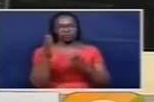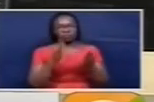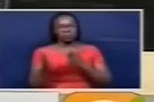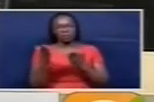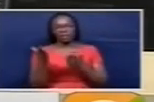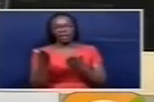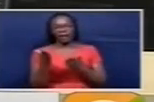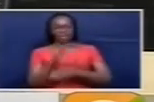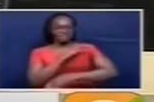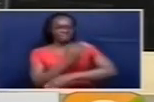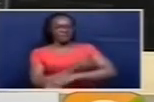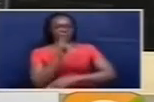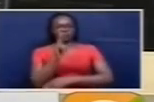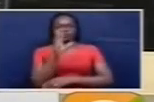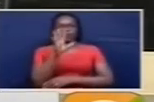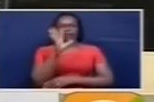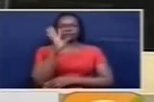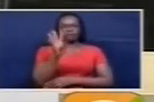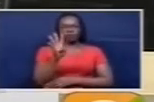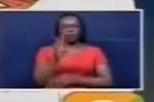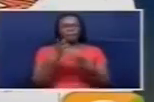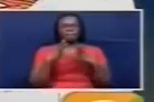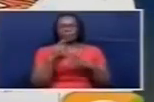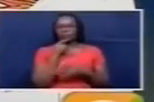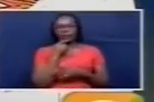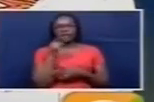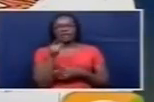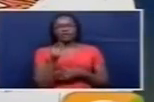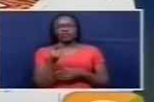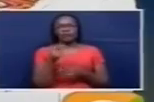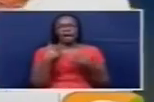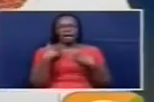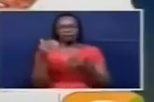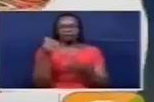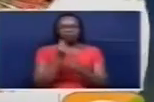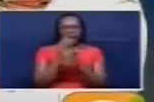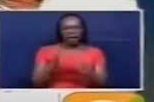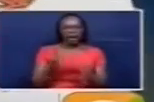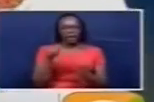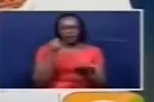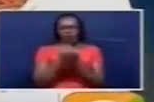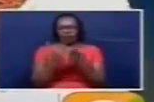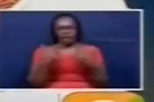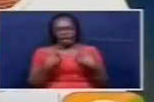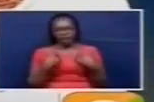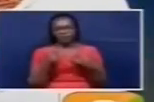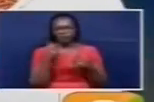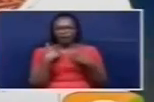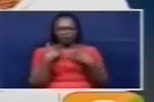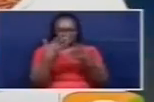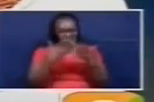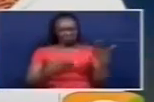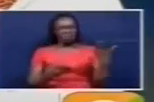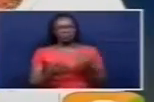Questions surrounding, yes, where you get funding. You run an office, you have employees. Okay, and no longer got Part 254. I used to work there. I'm the founder of